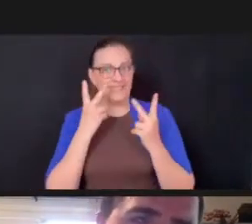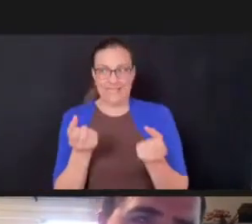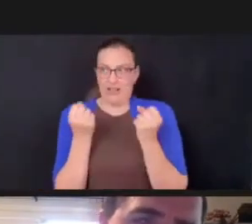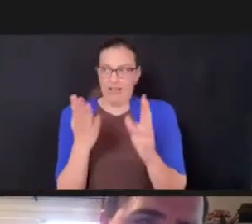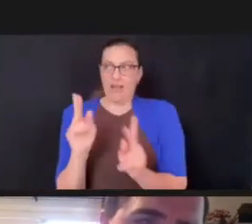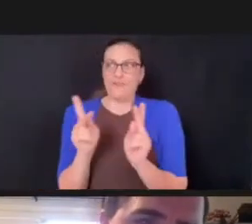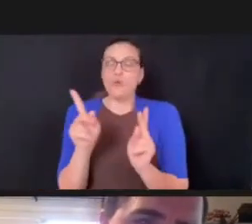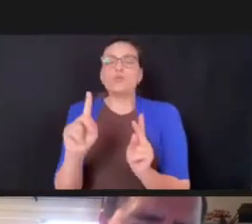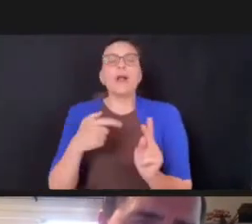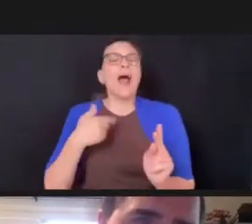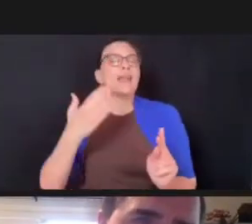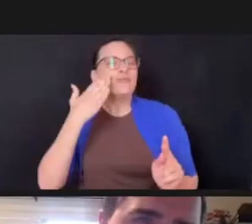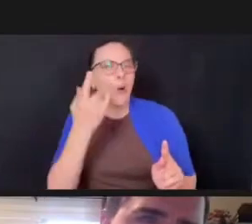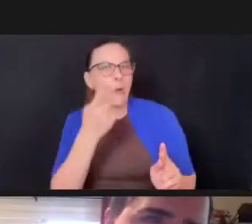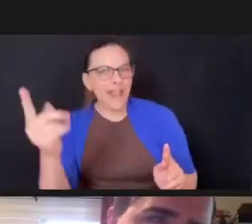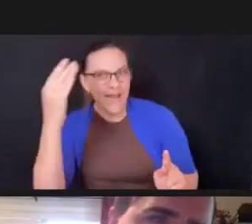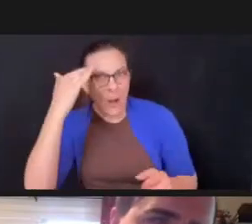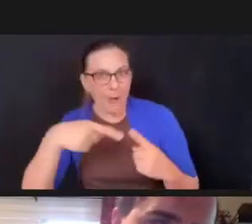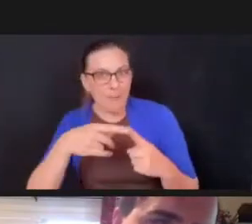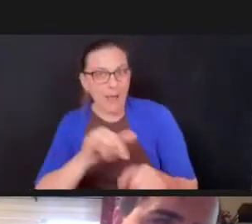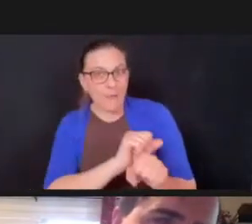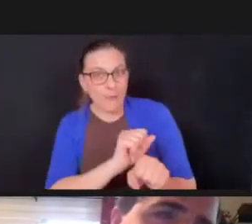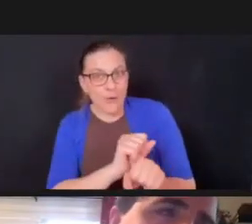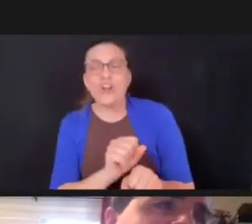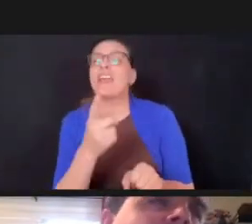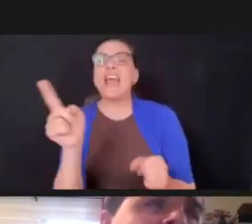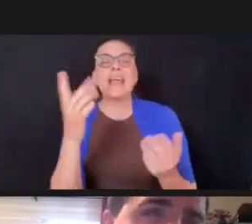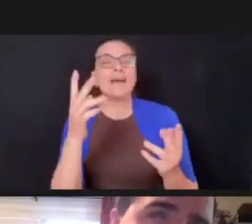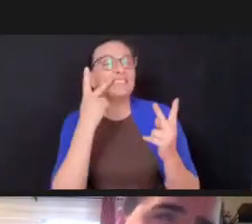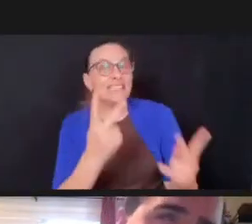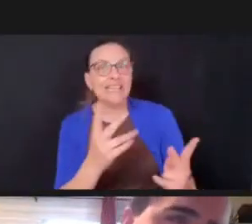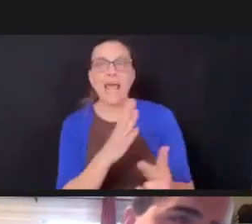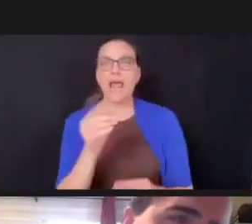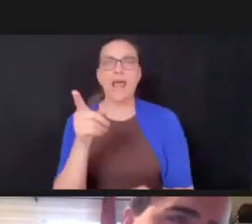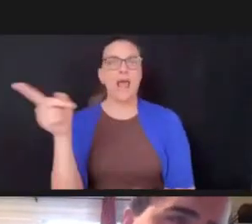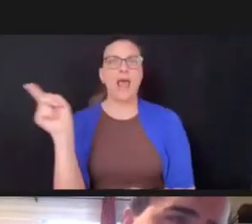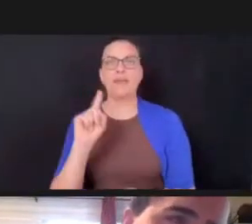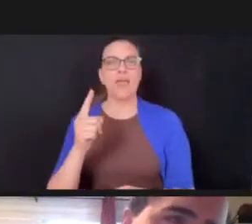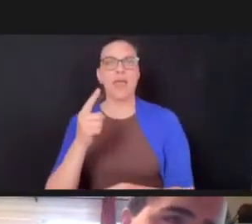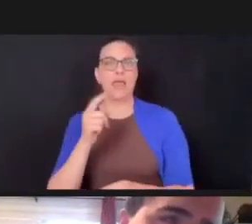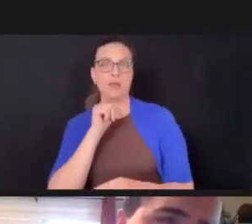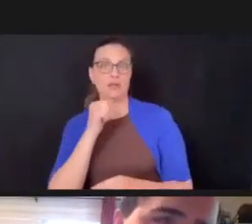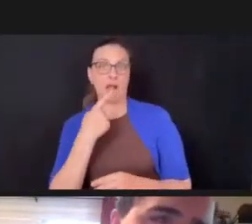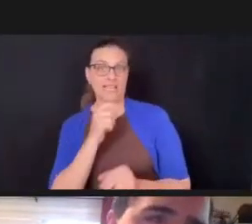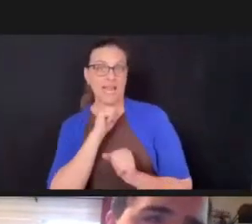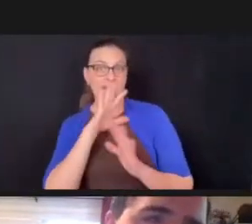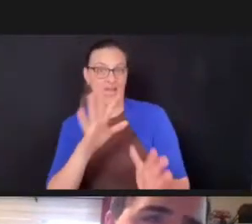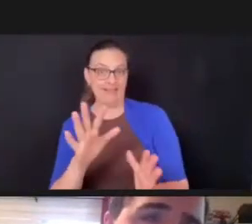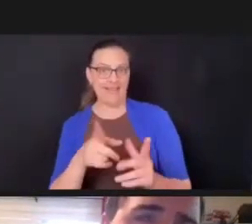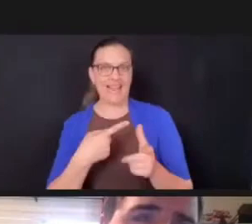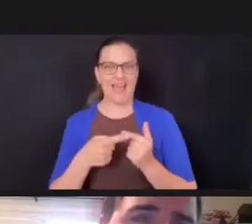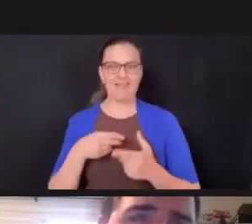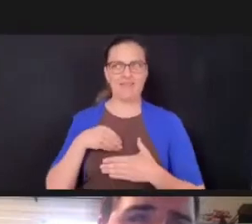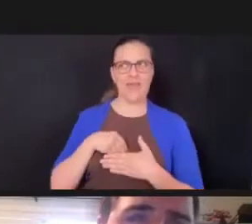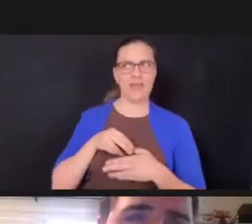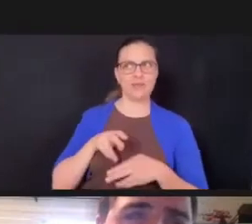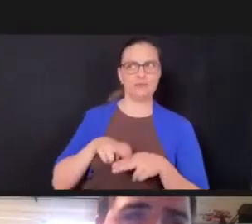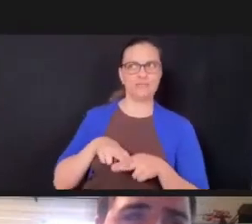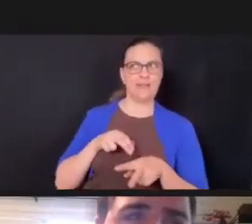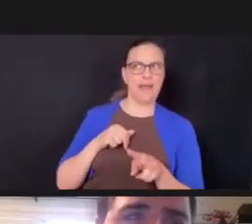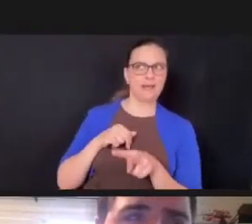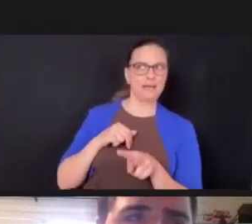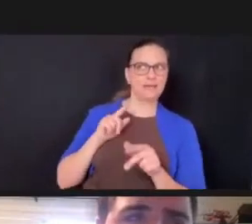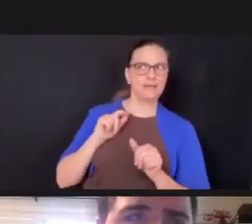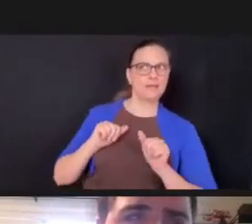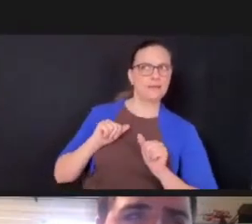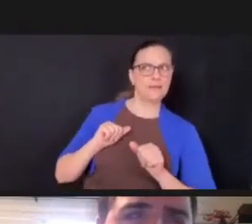I know they've seen it, and they have not said anything. And then you're sitting with that, like, are they